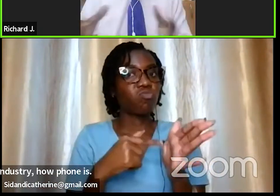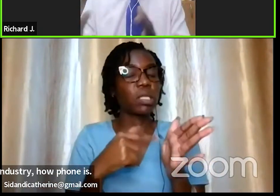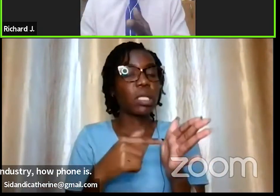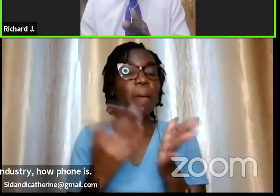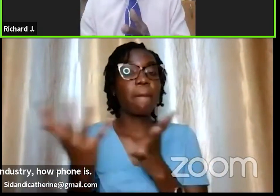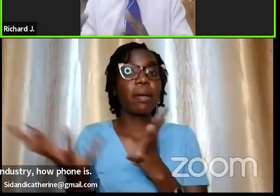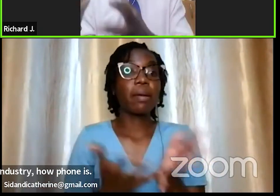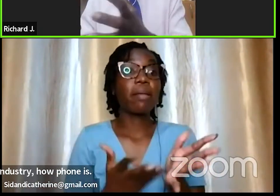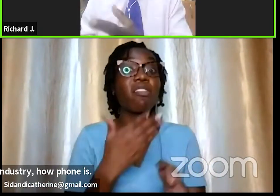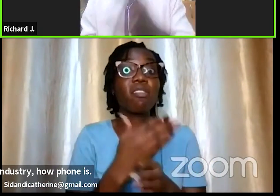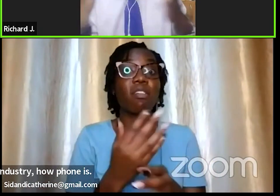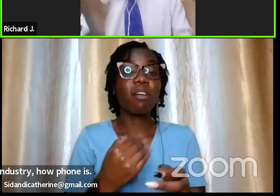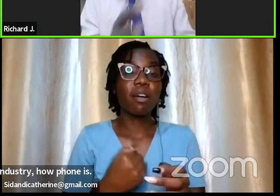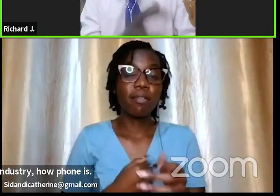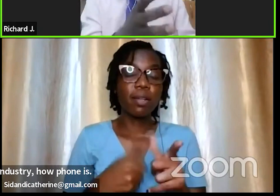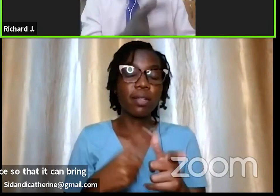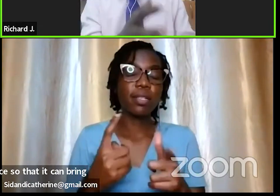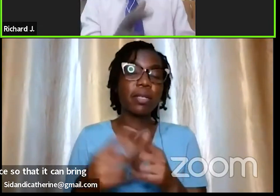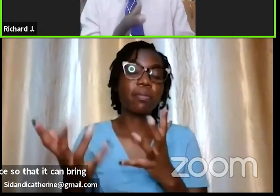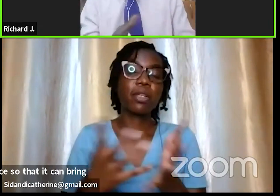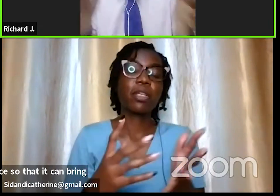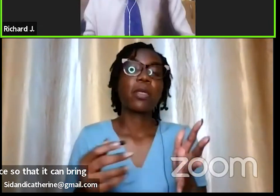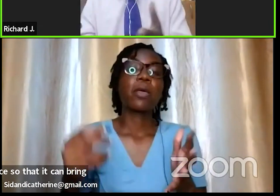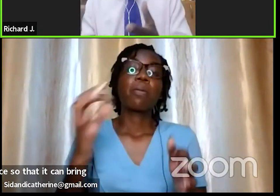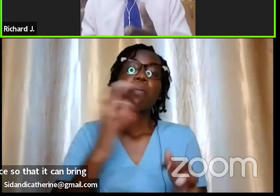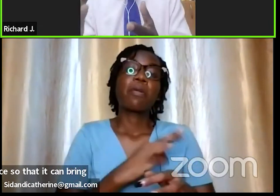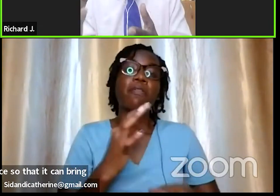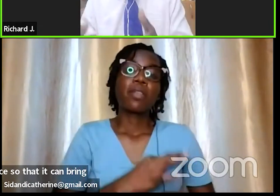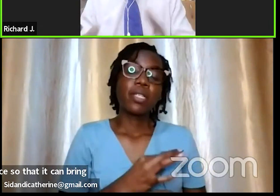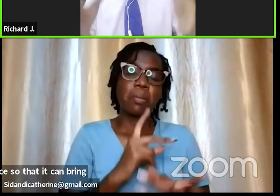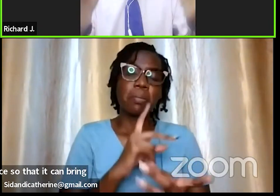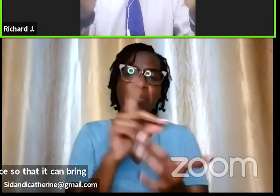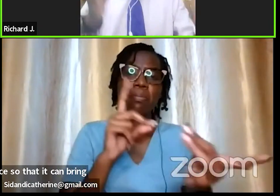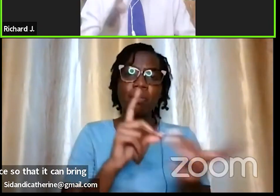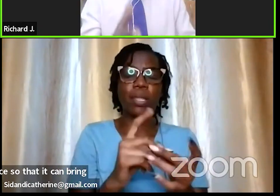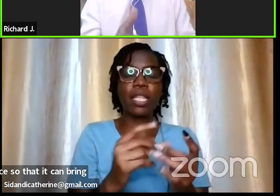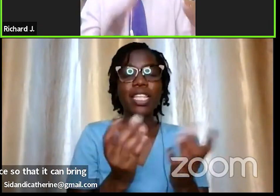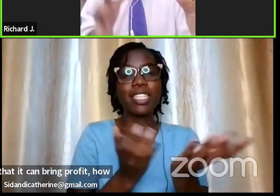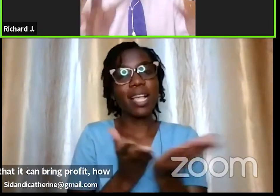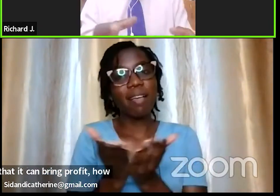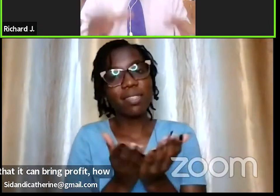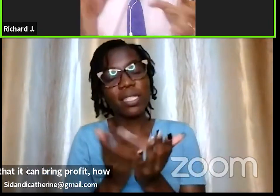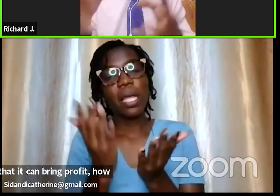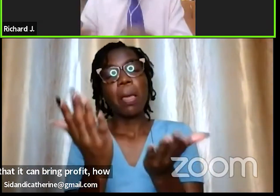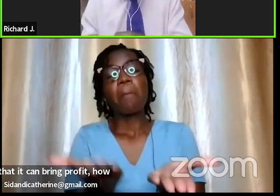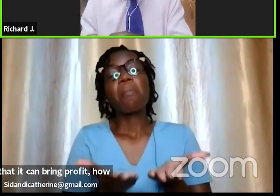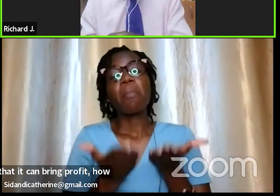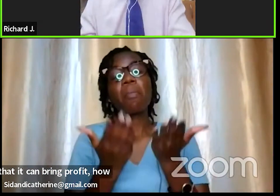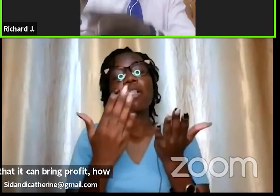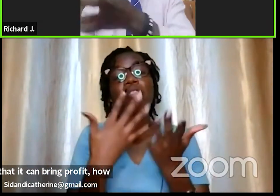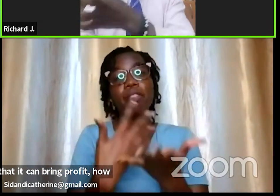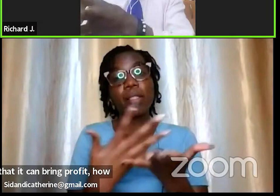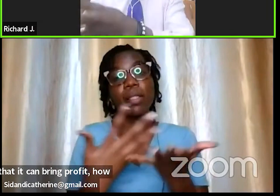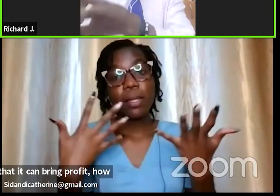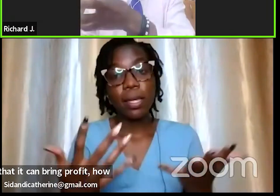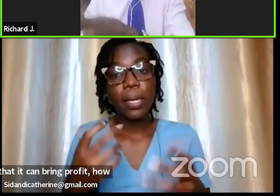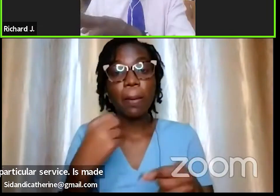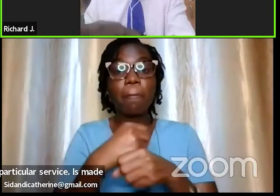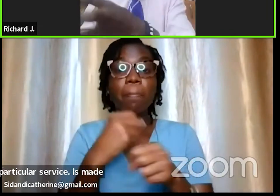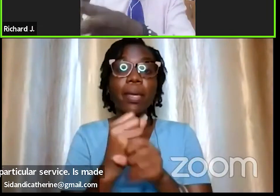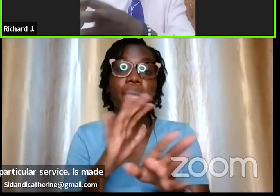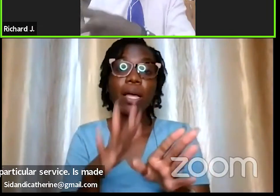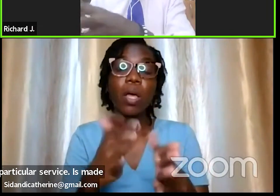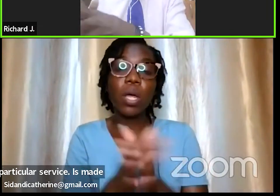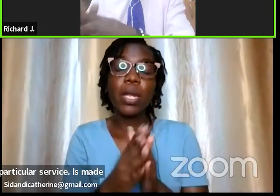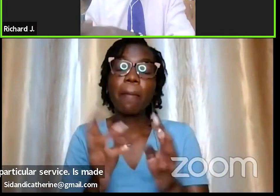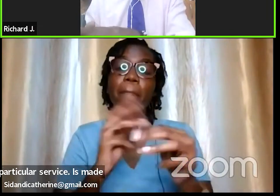existence so that it can bring profit, how a particular product or a particular service is made, and how you manage